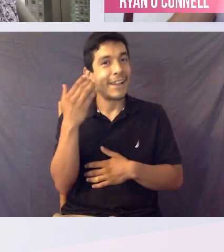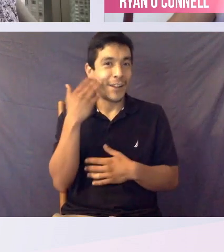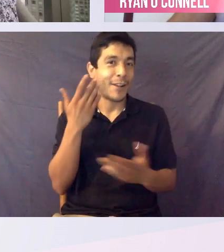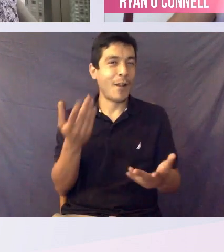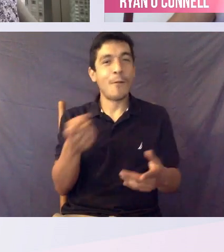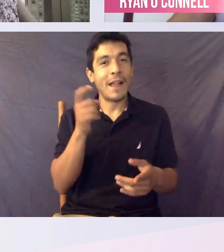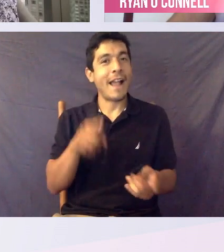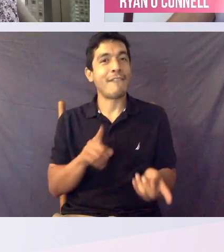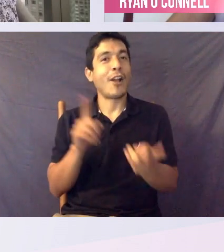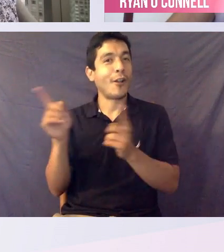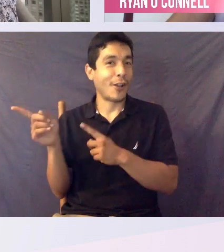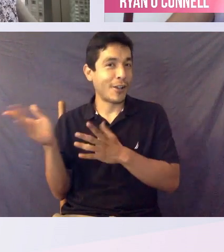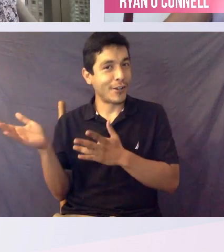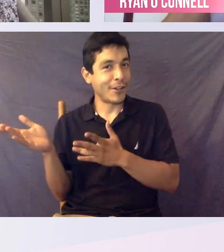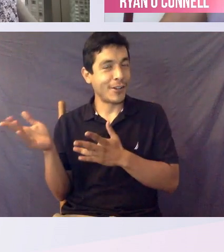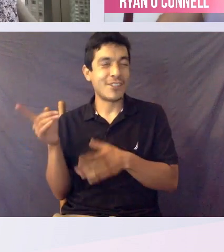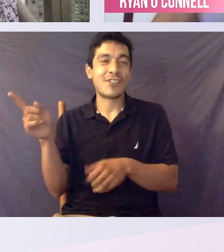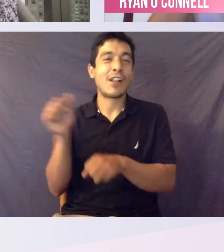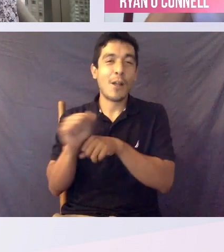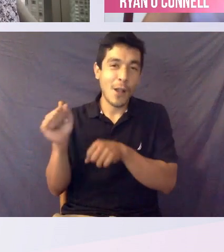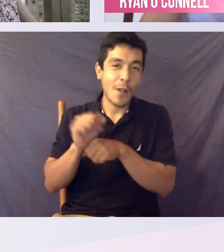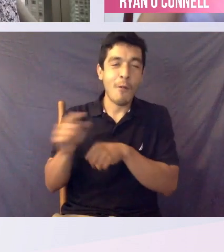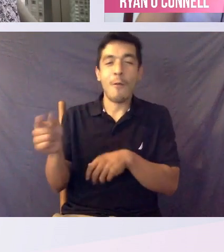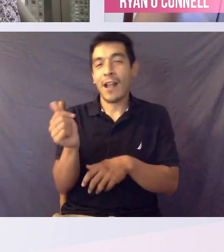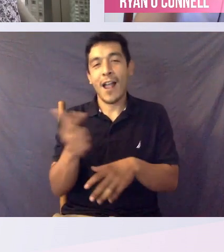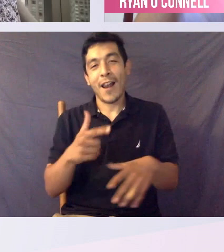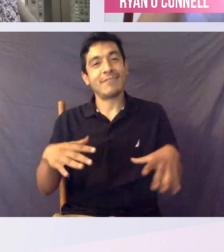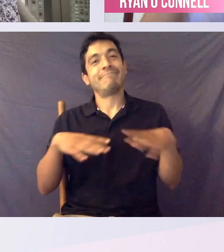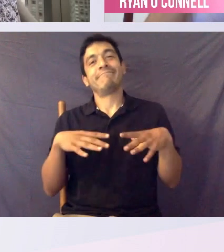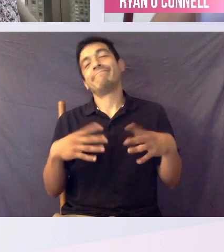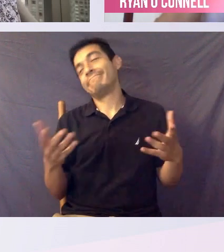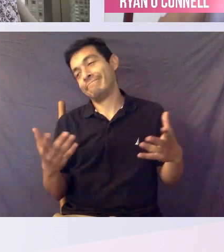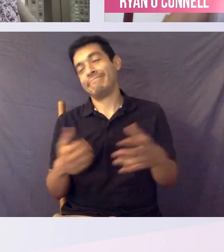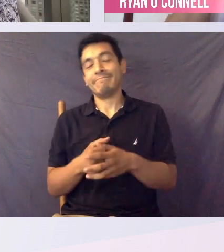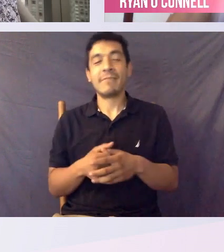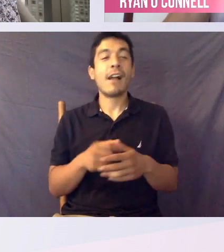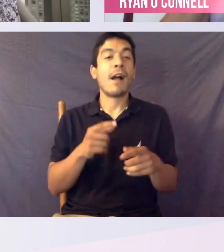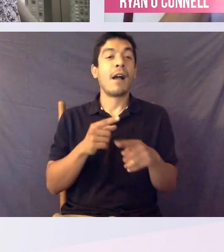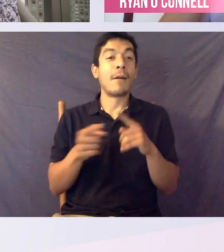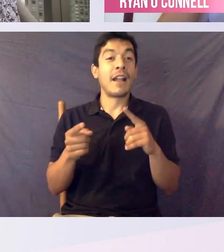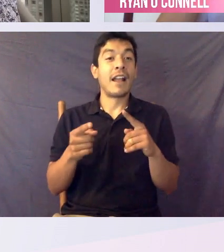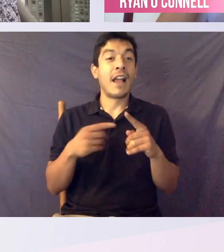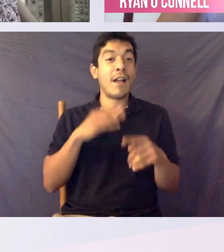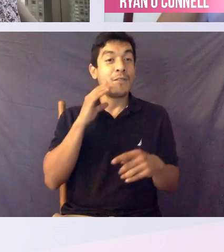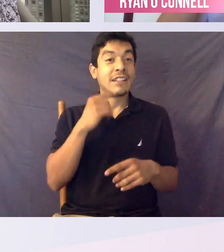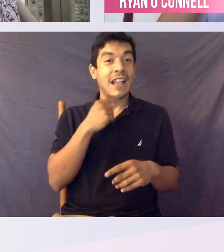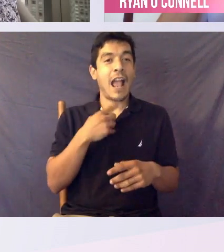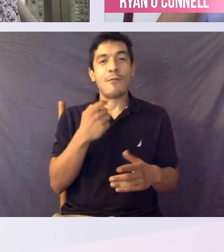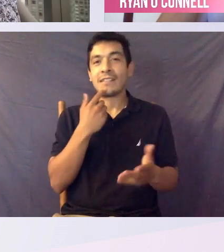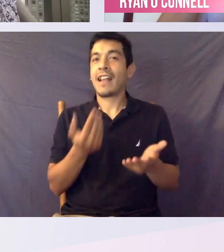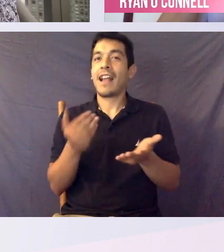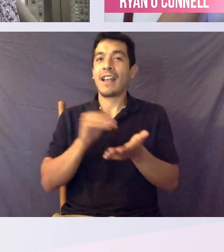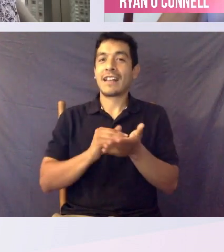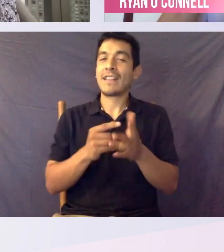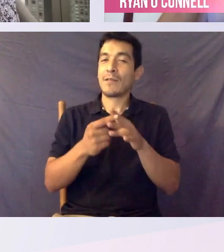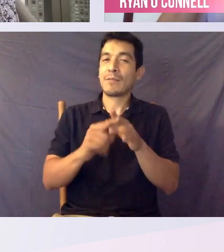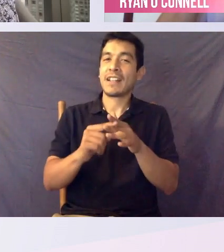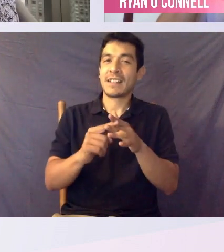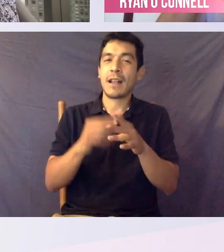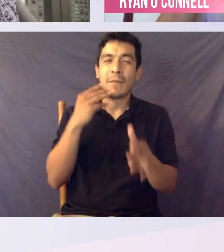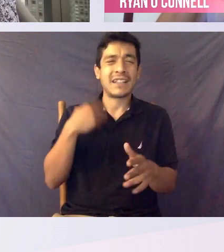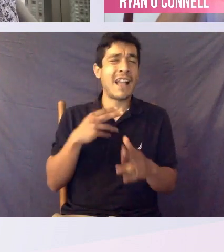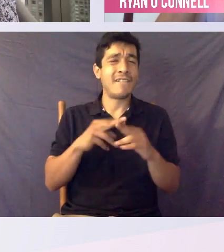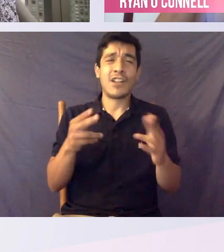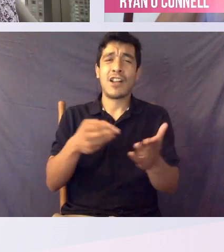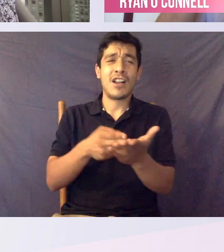her. She's working. We cannot take the time. But I will say, you know, I want to reiterate what I said at the very beginning, because I mean it honestly.